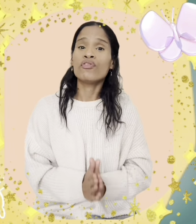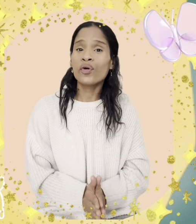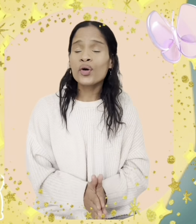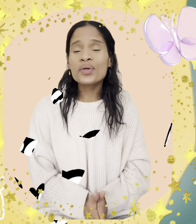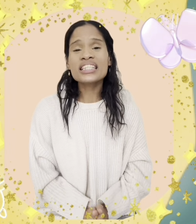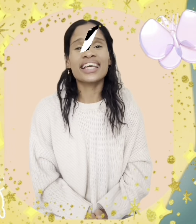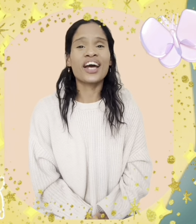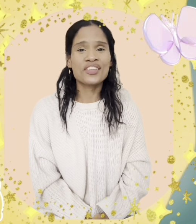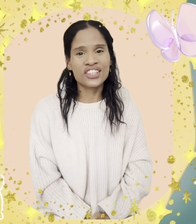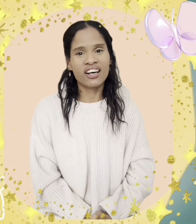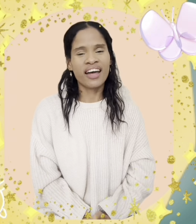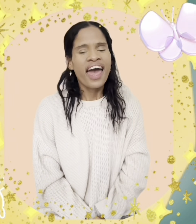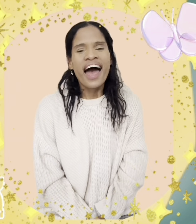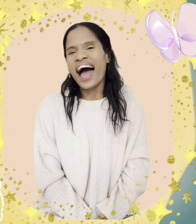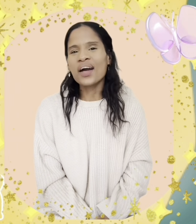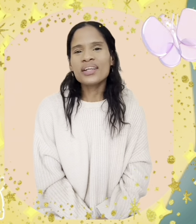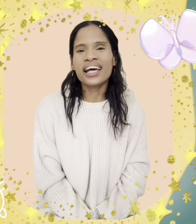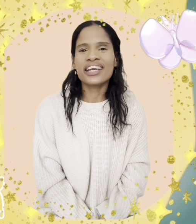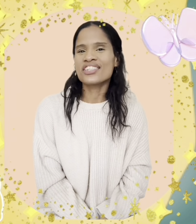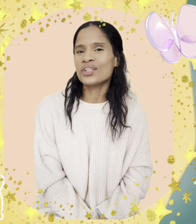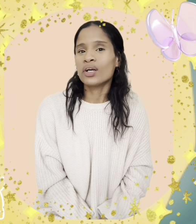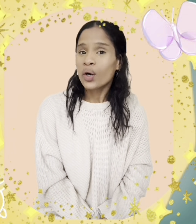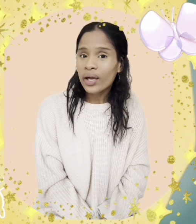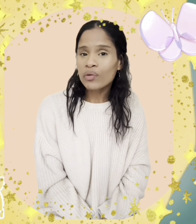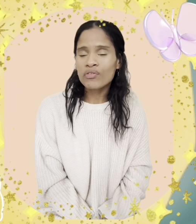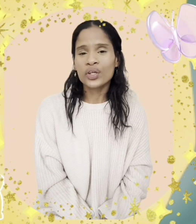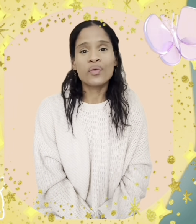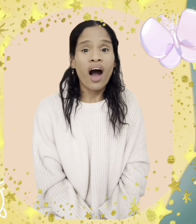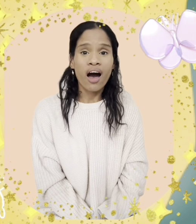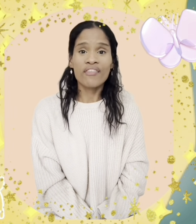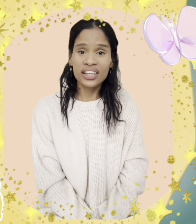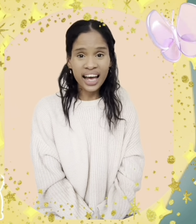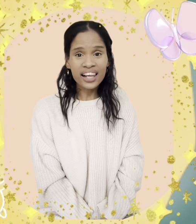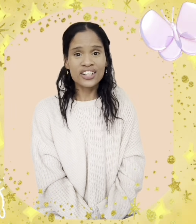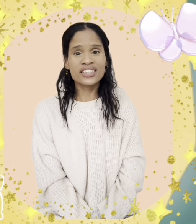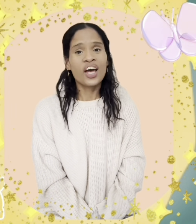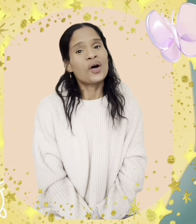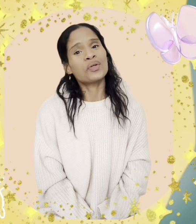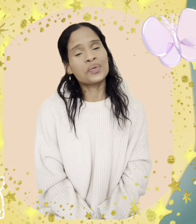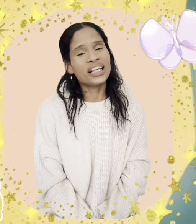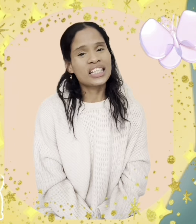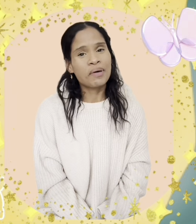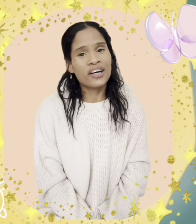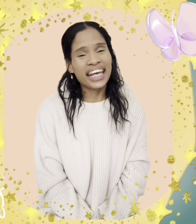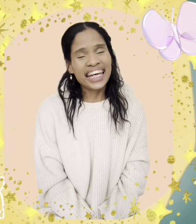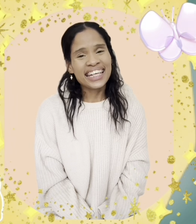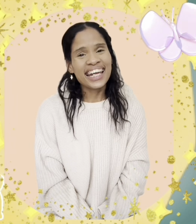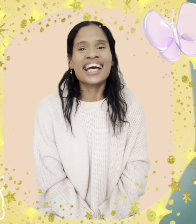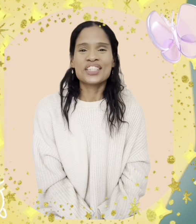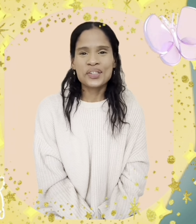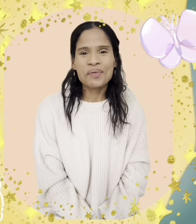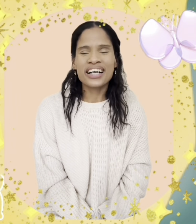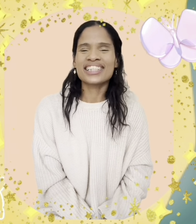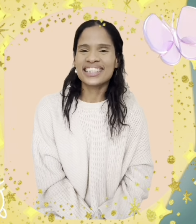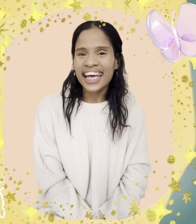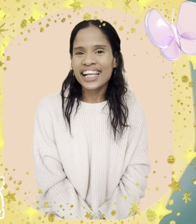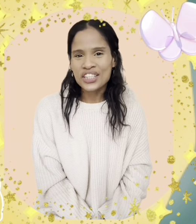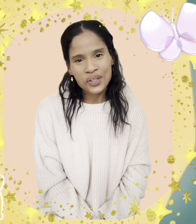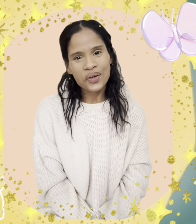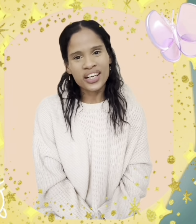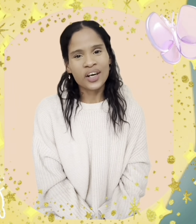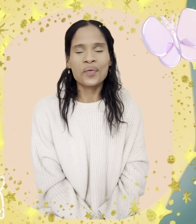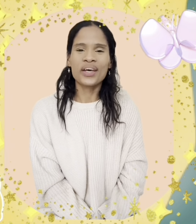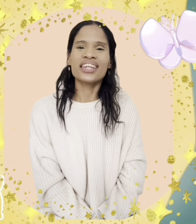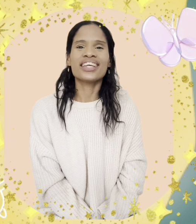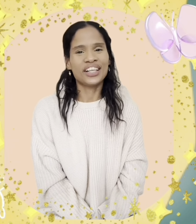Now, before we sing our song, I would like us to do a quick review of the colors, which we learned about in Toolbox's